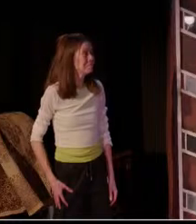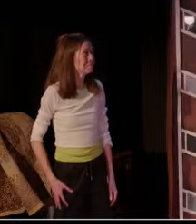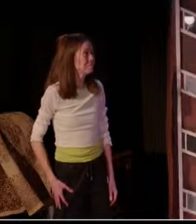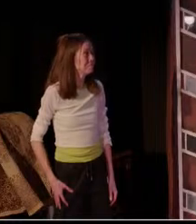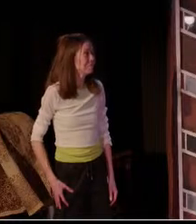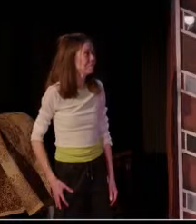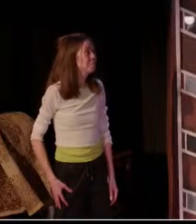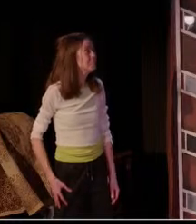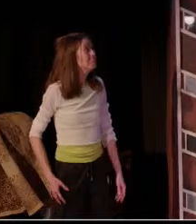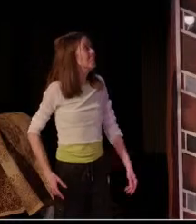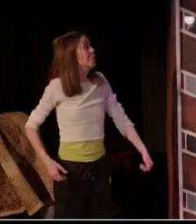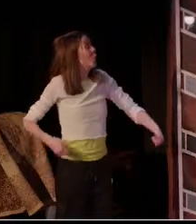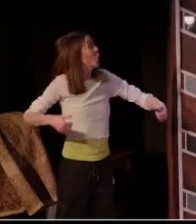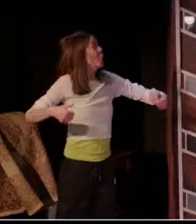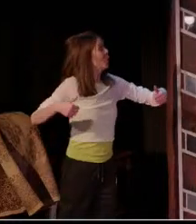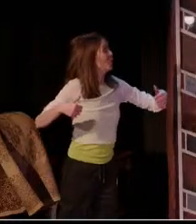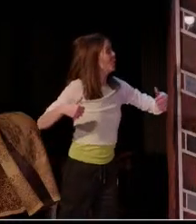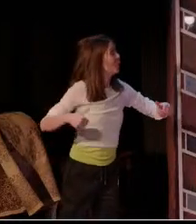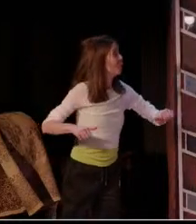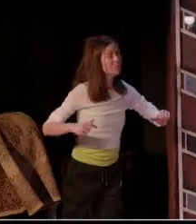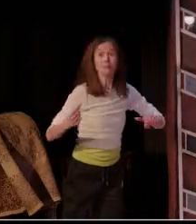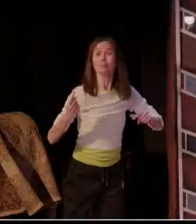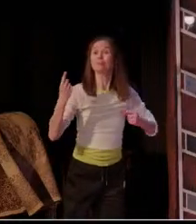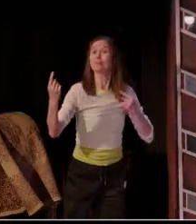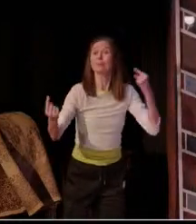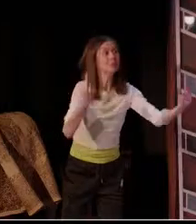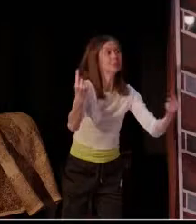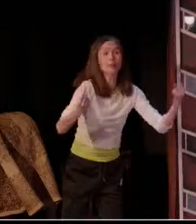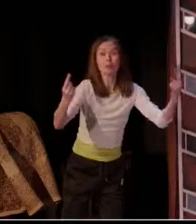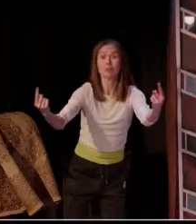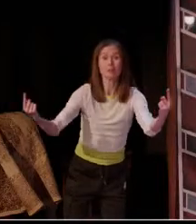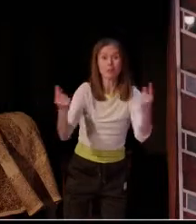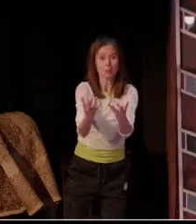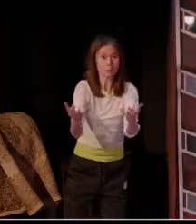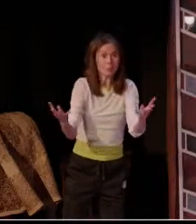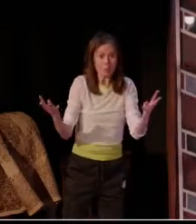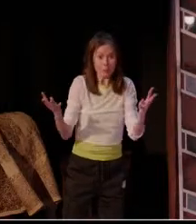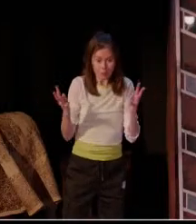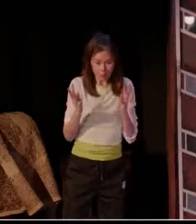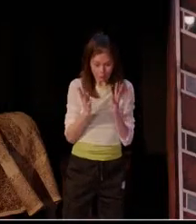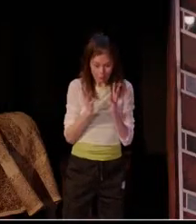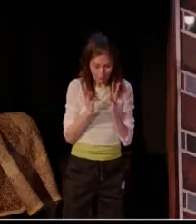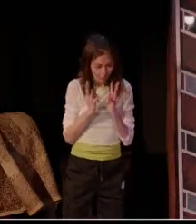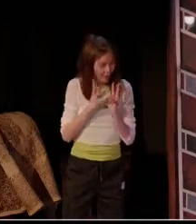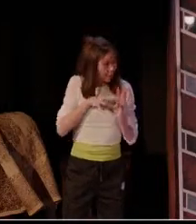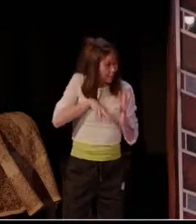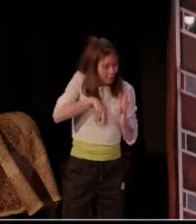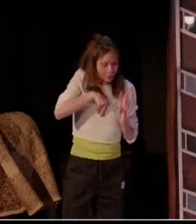Precious winners all.